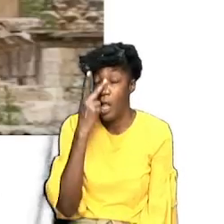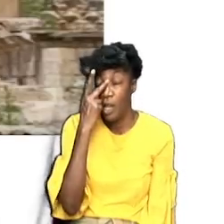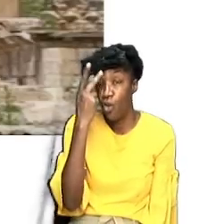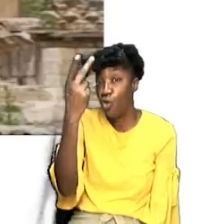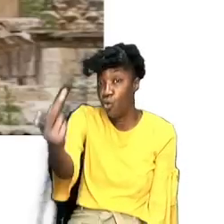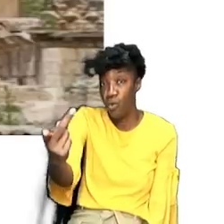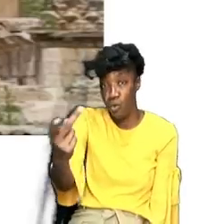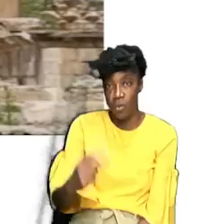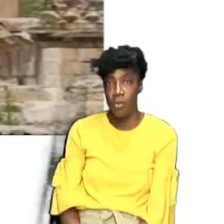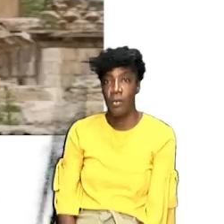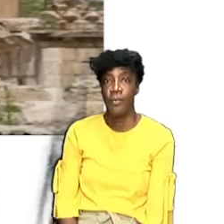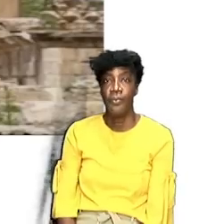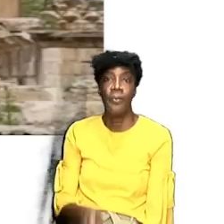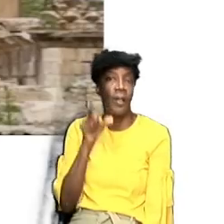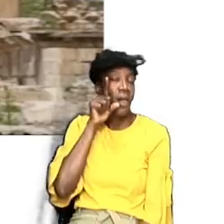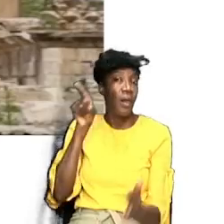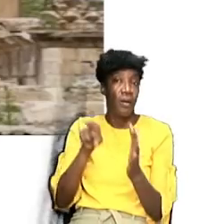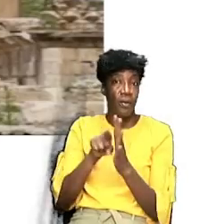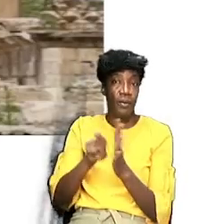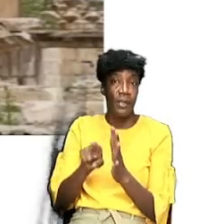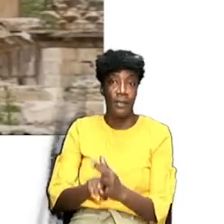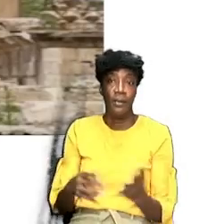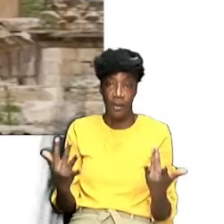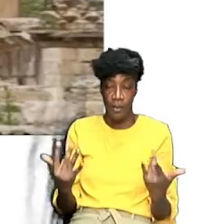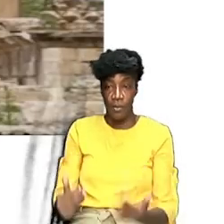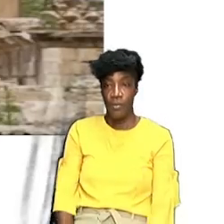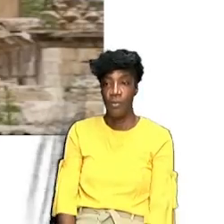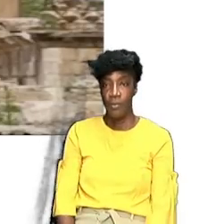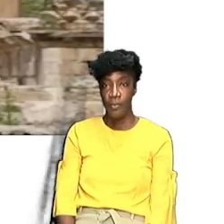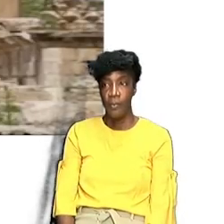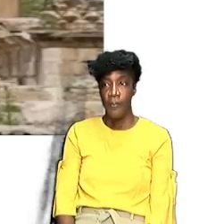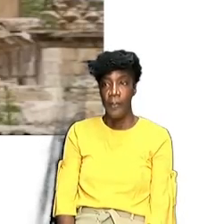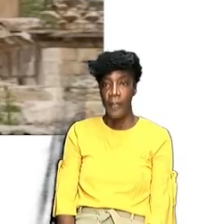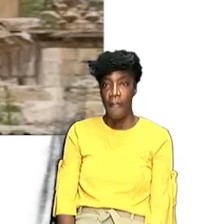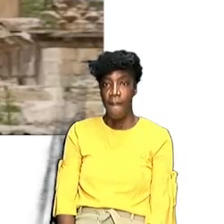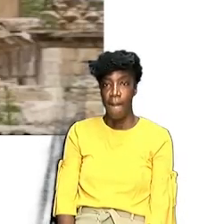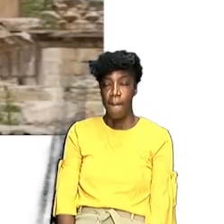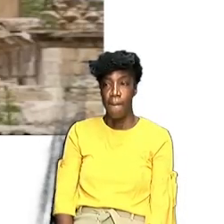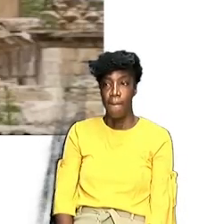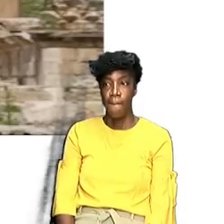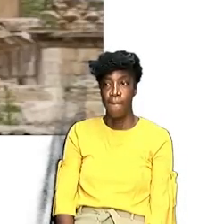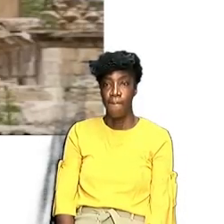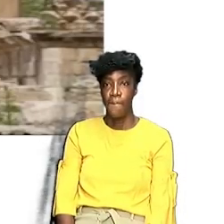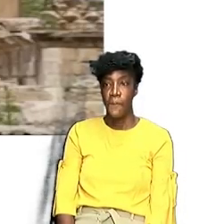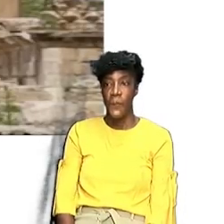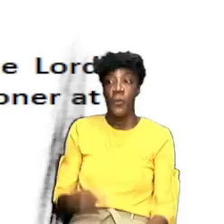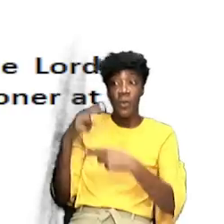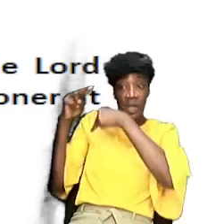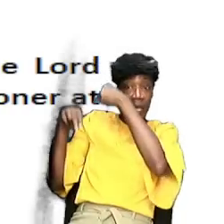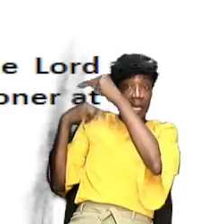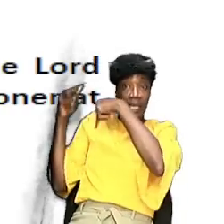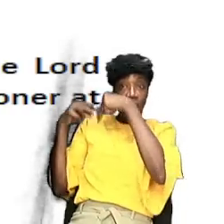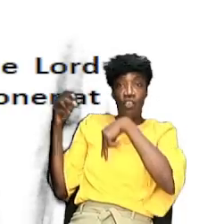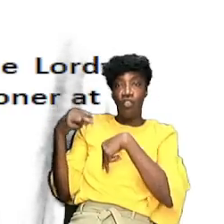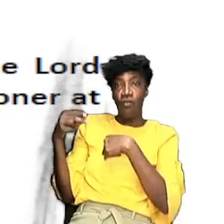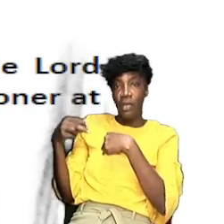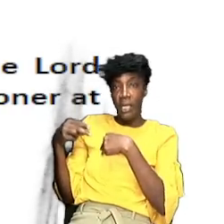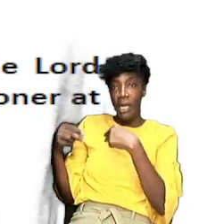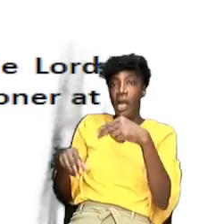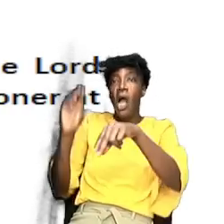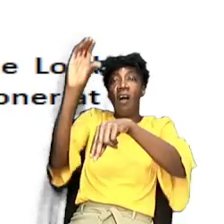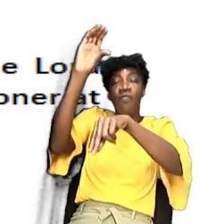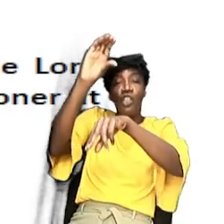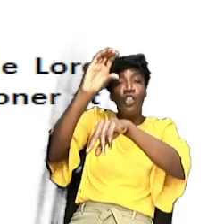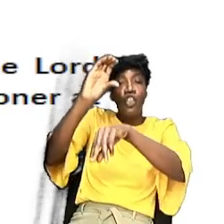today. Praise God. Now, let us move to the history of the church of as it relates